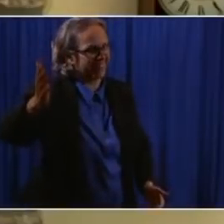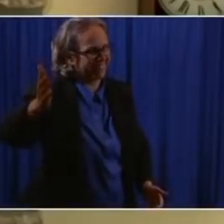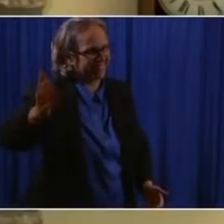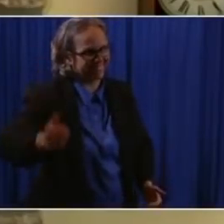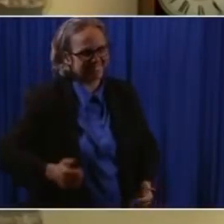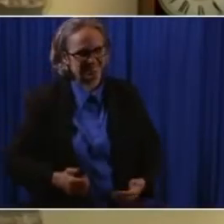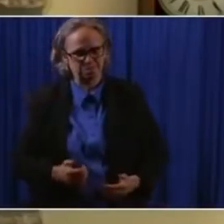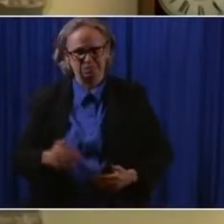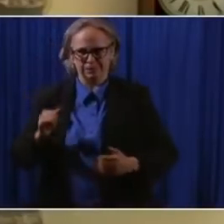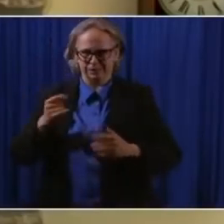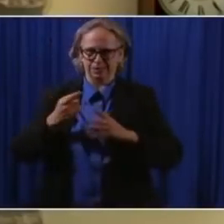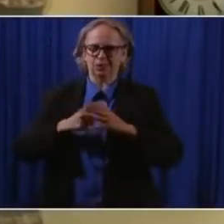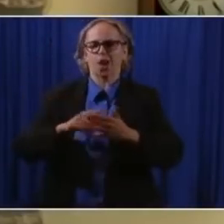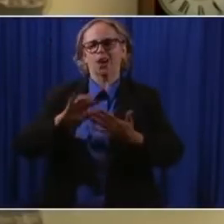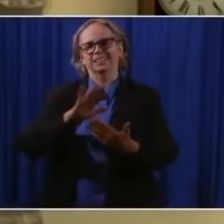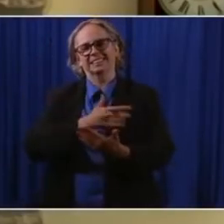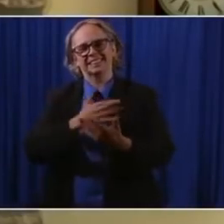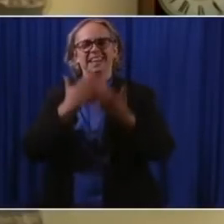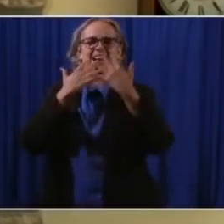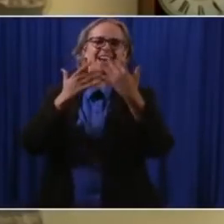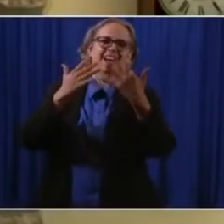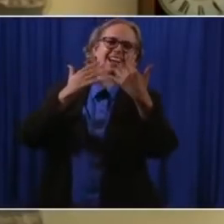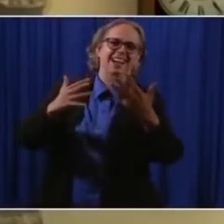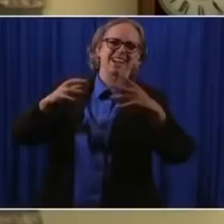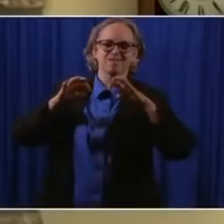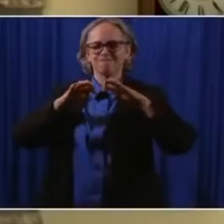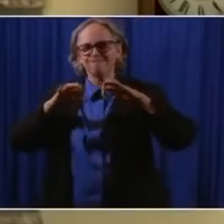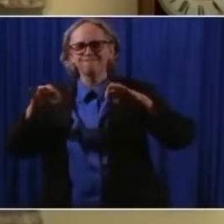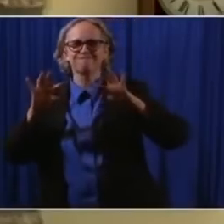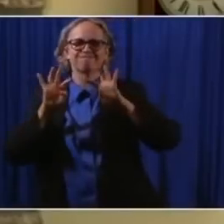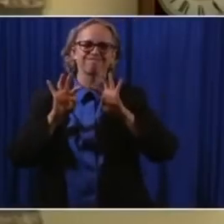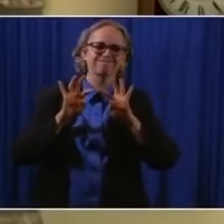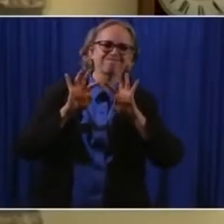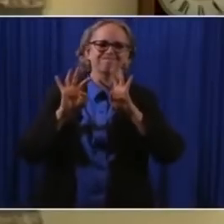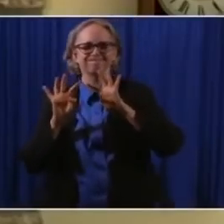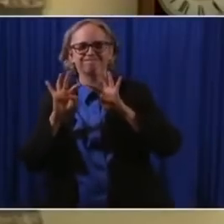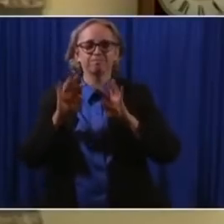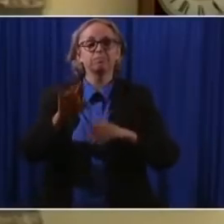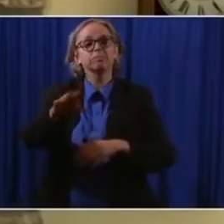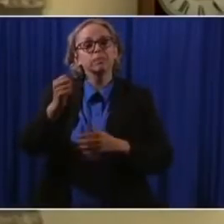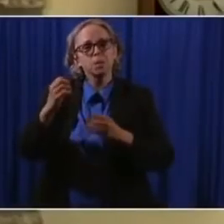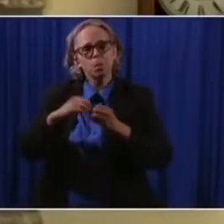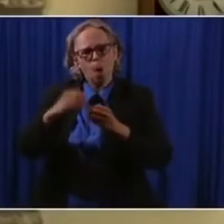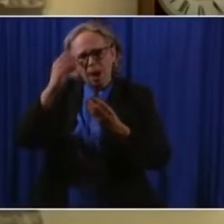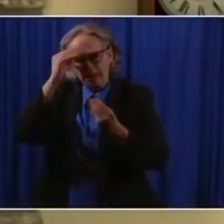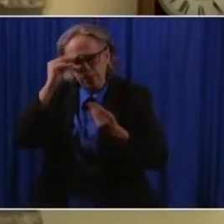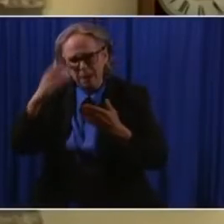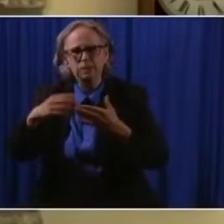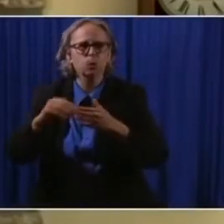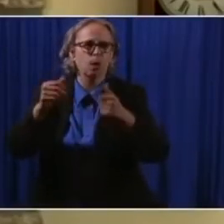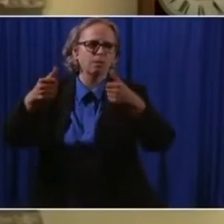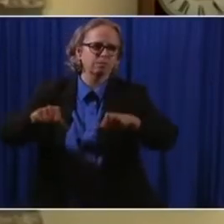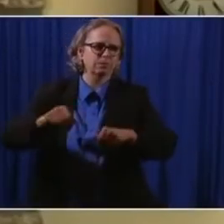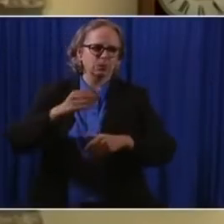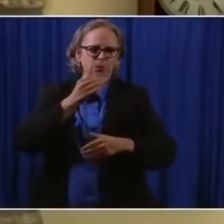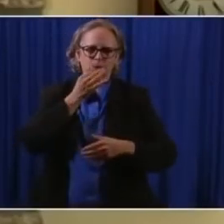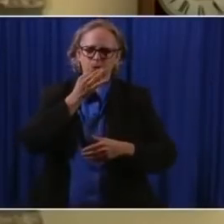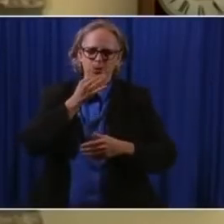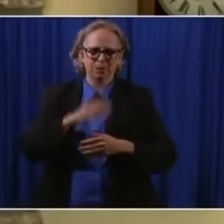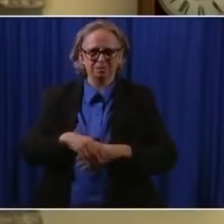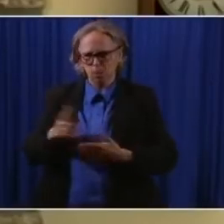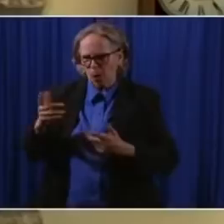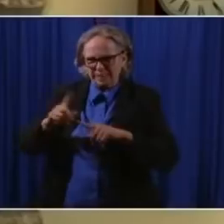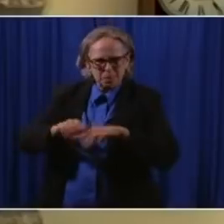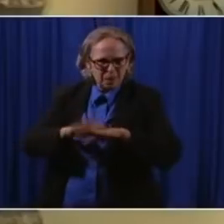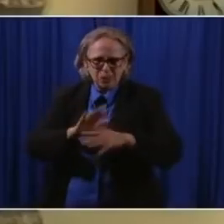other things that we like. So we'll have some guidance in regard to choir, but again, a lot's going to depend on how that school wants